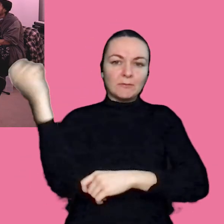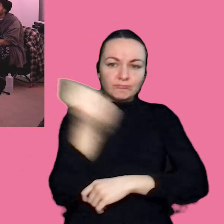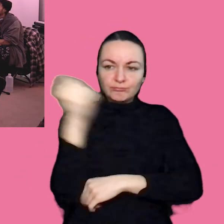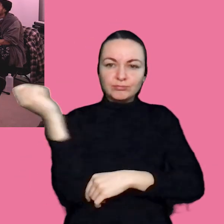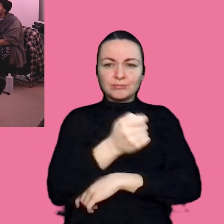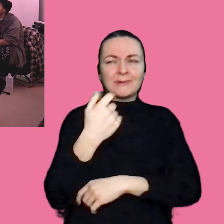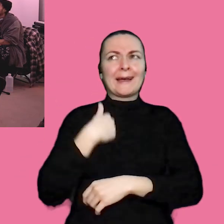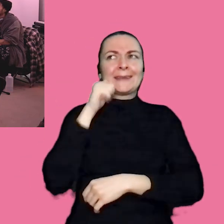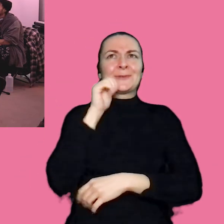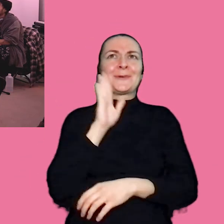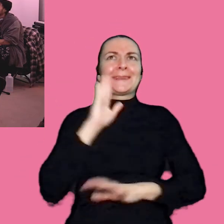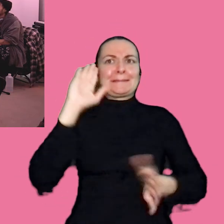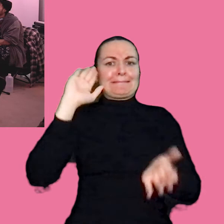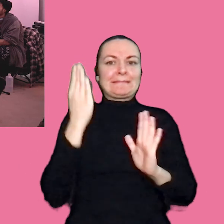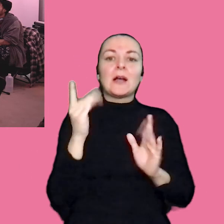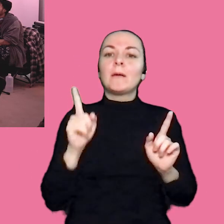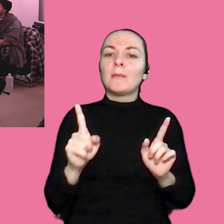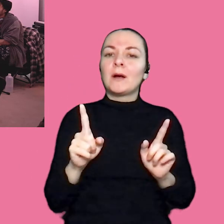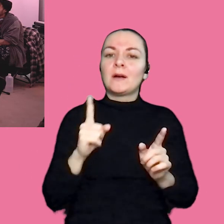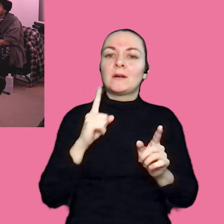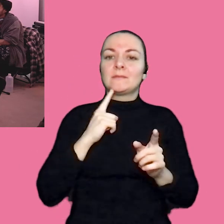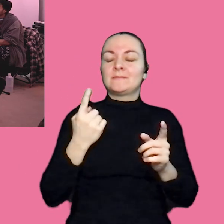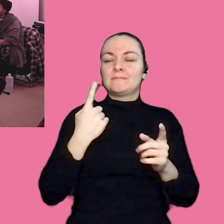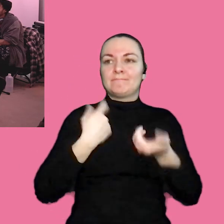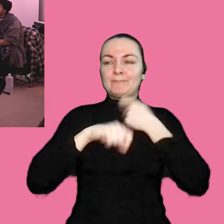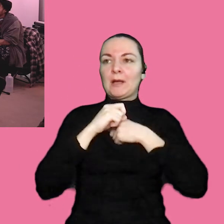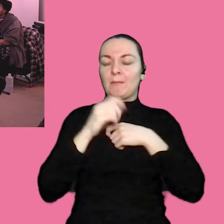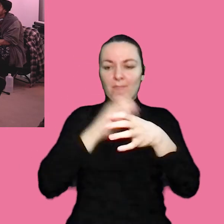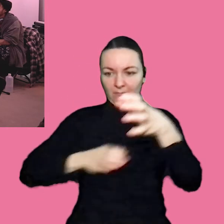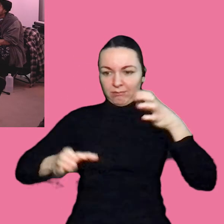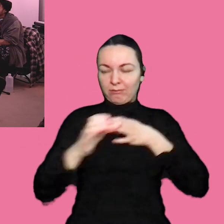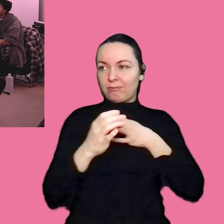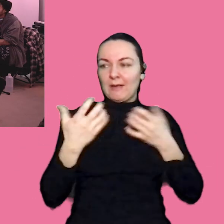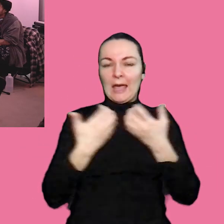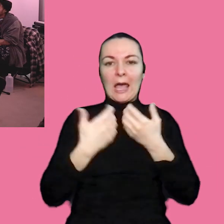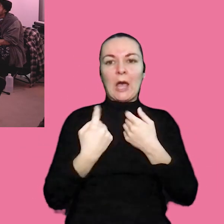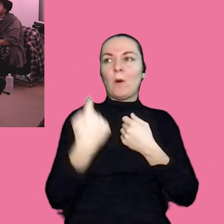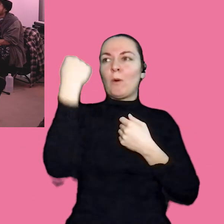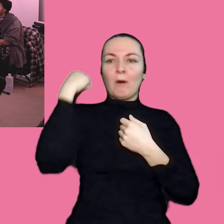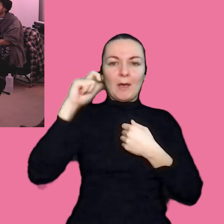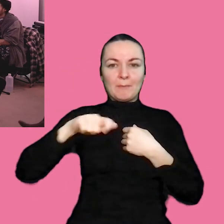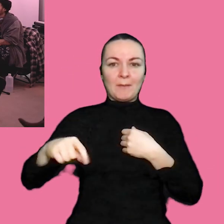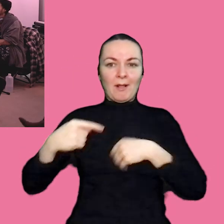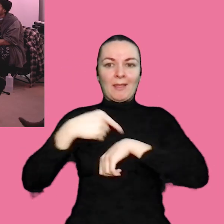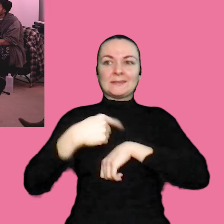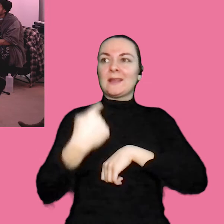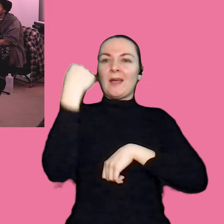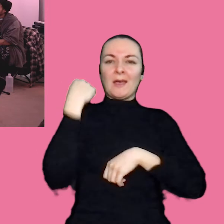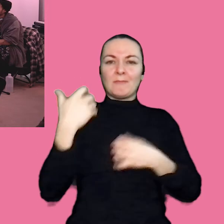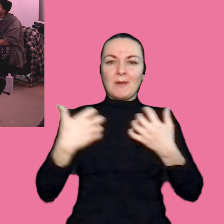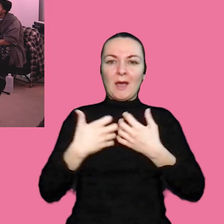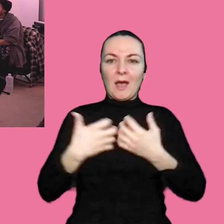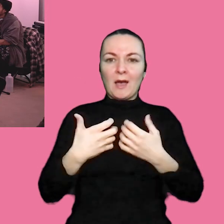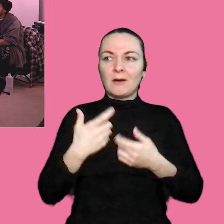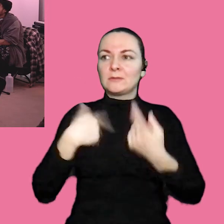kind of thing. And that sounds a bit bizarre, but it gives you an insight into people in the past and how they would have operated, how they would have done things, and the time that they would have